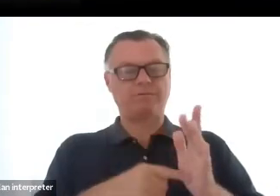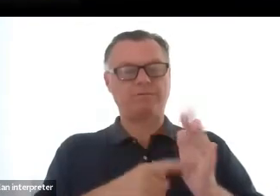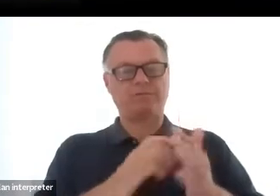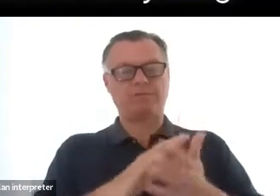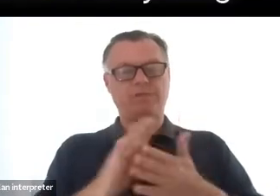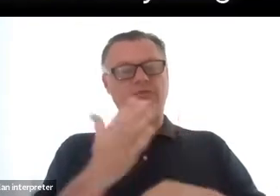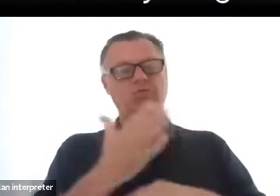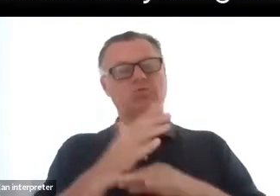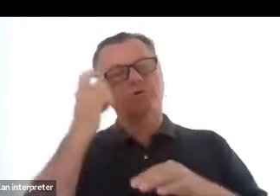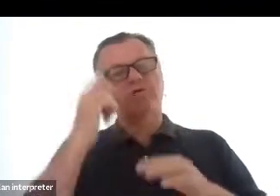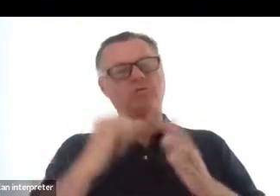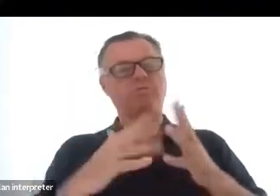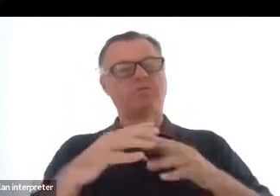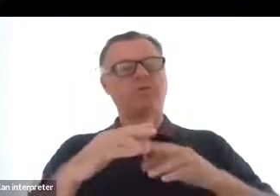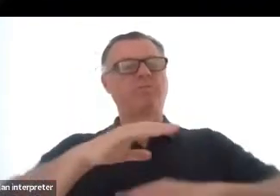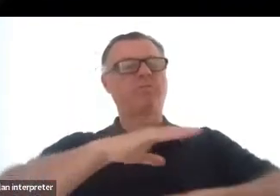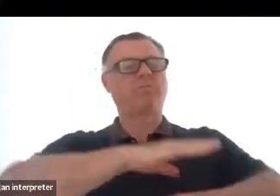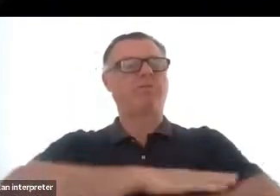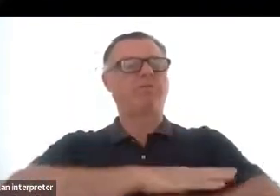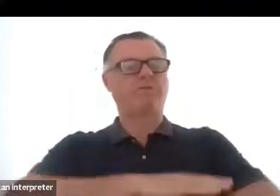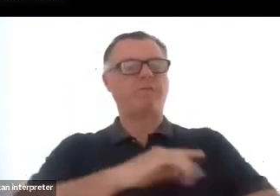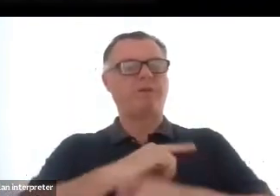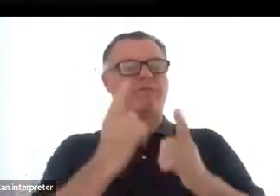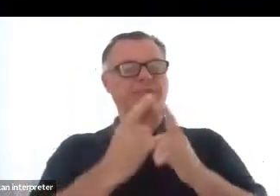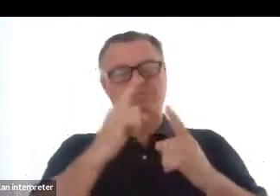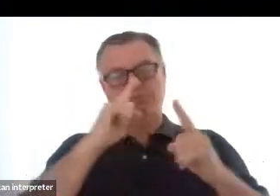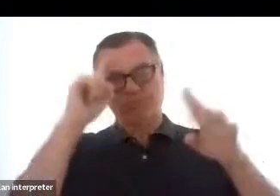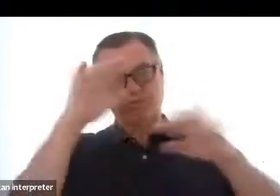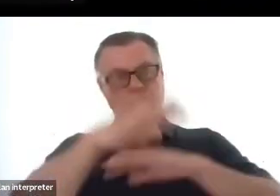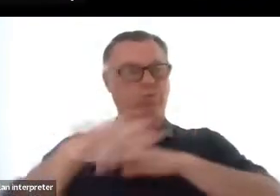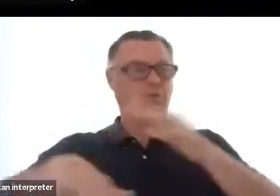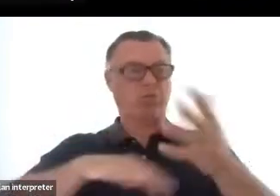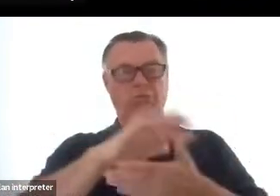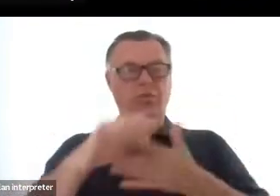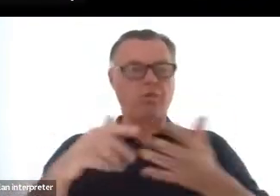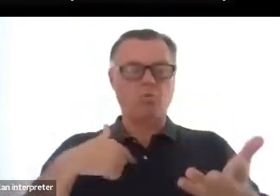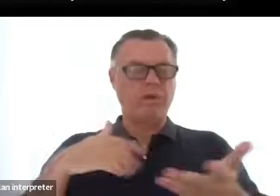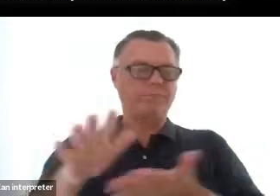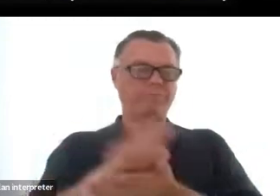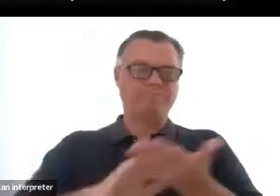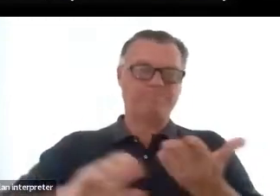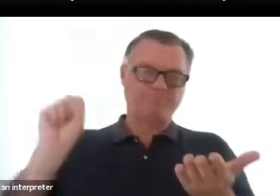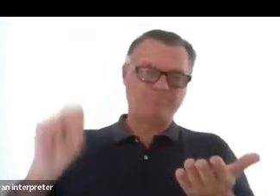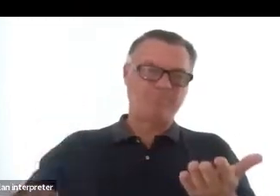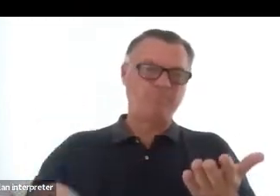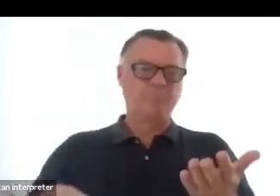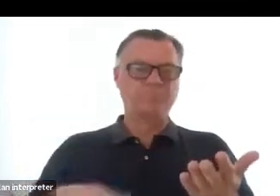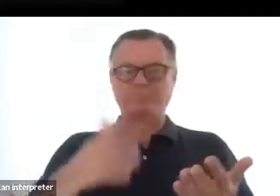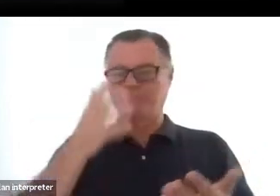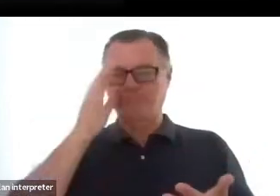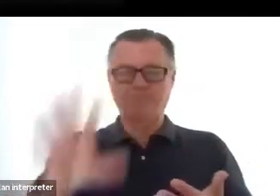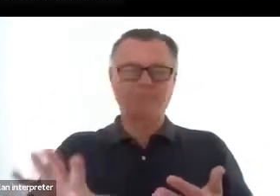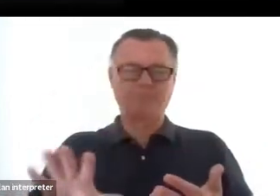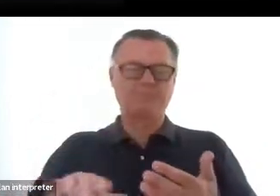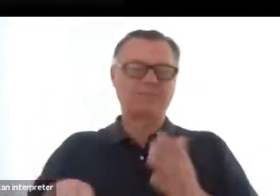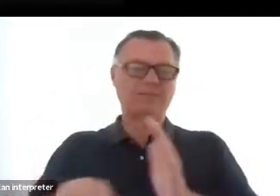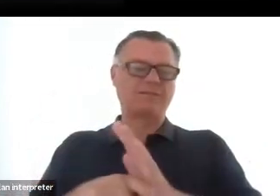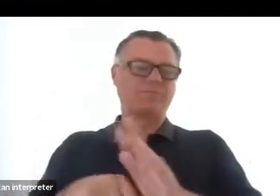we take everything that is currently chaotic and make it structured, consistent, trackable, and the impact is